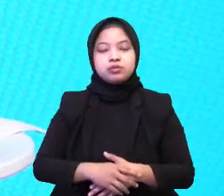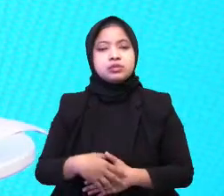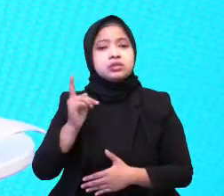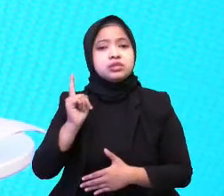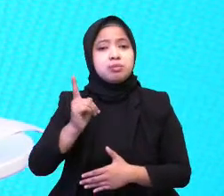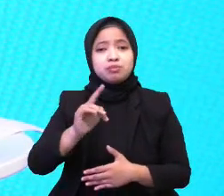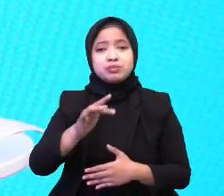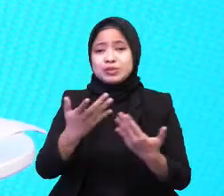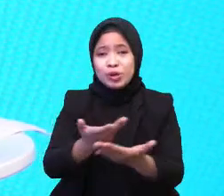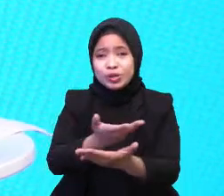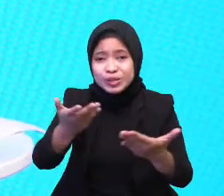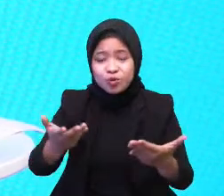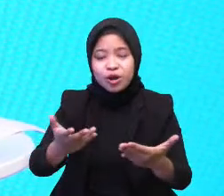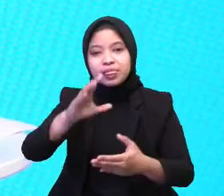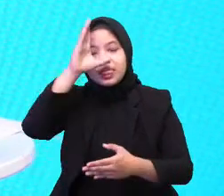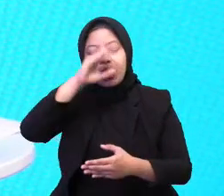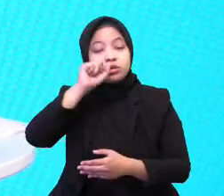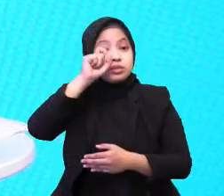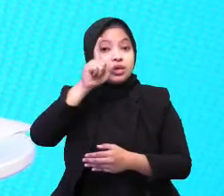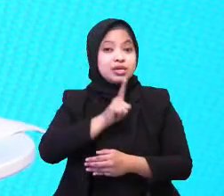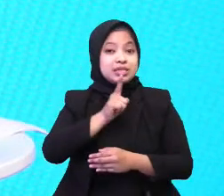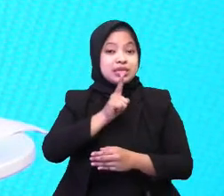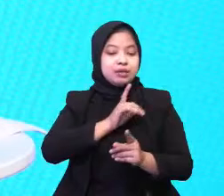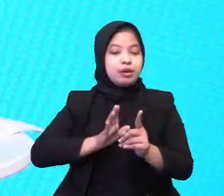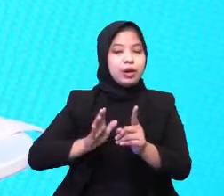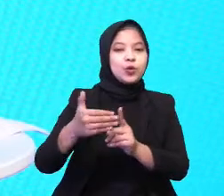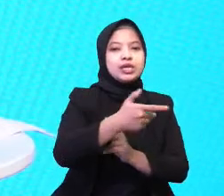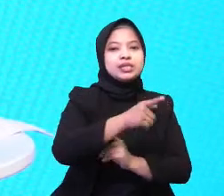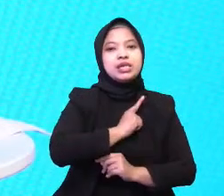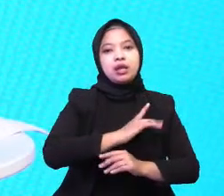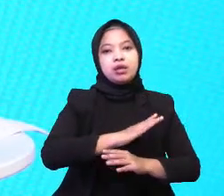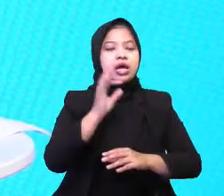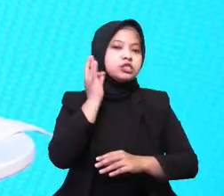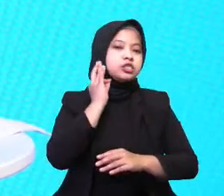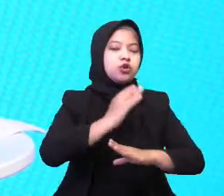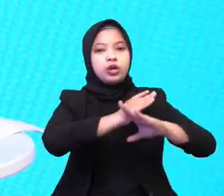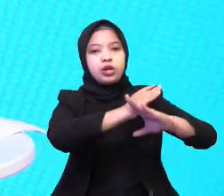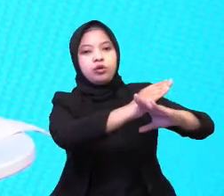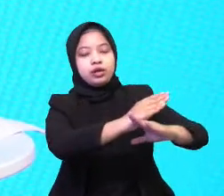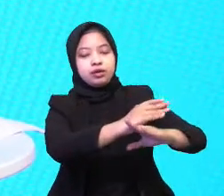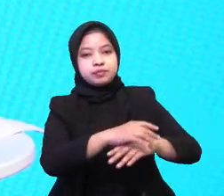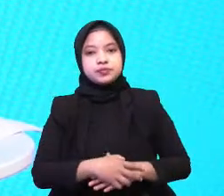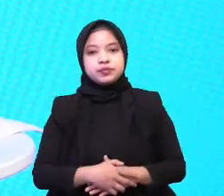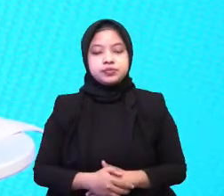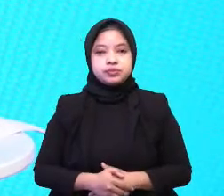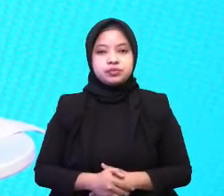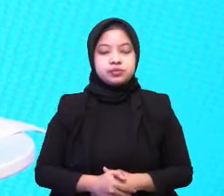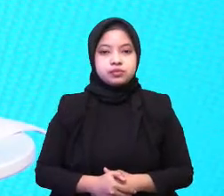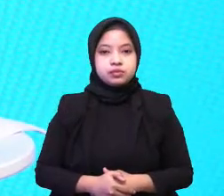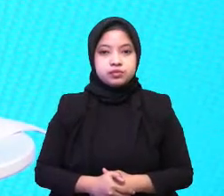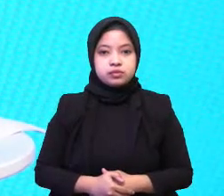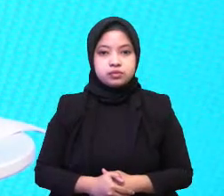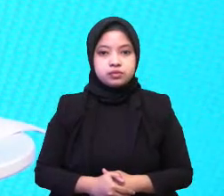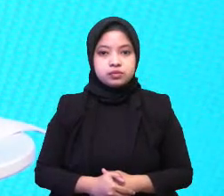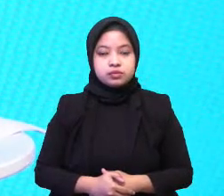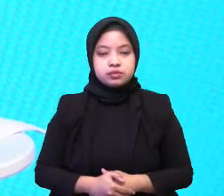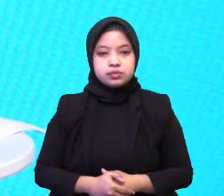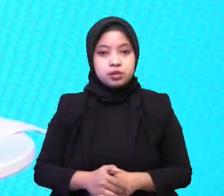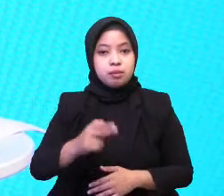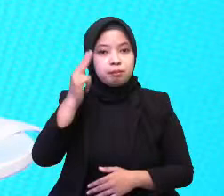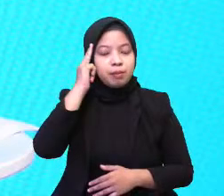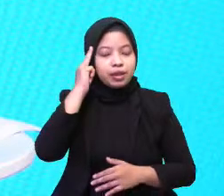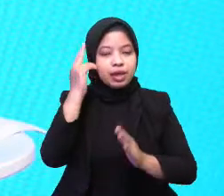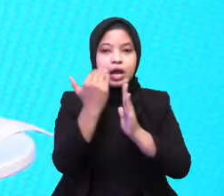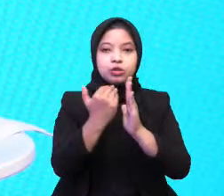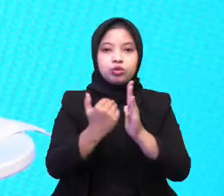of a decrease in productivity due to the emergence of new cases and deaths. Although the latest government